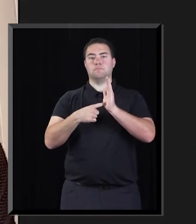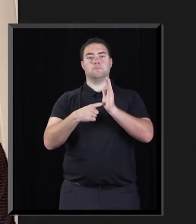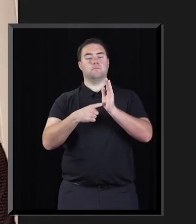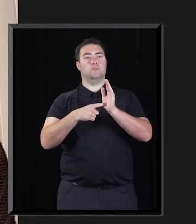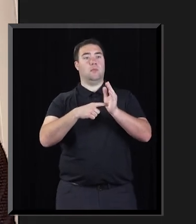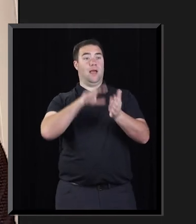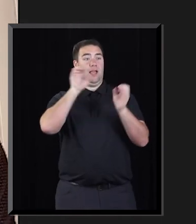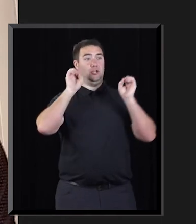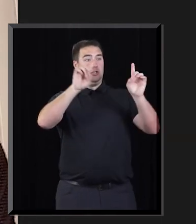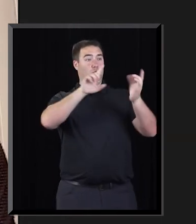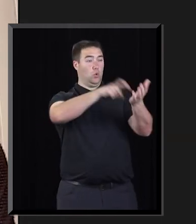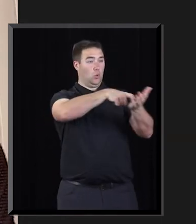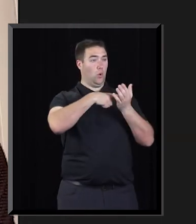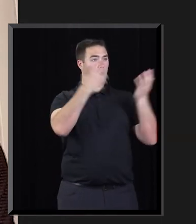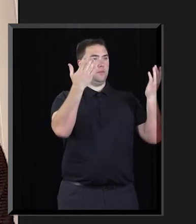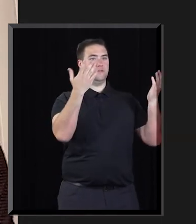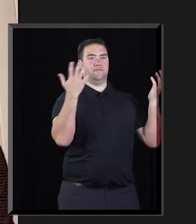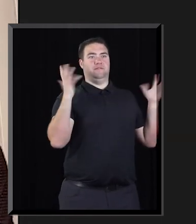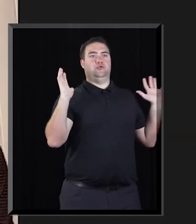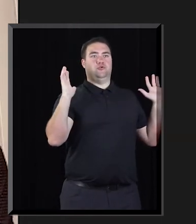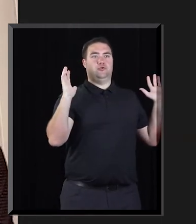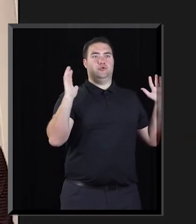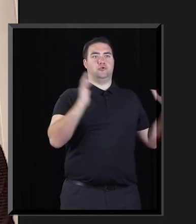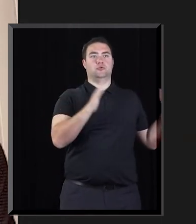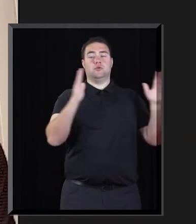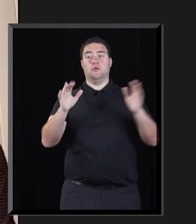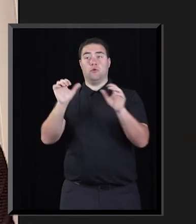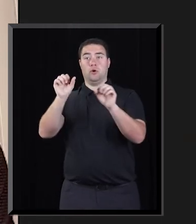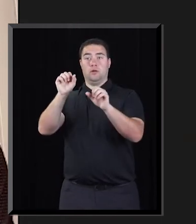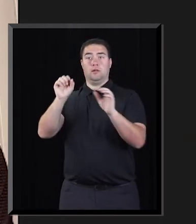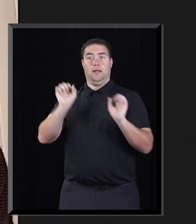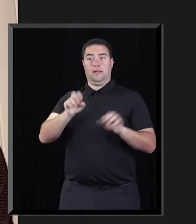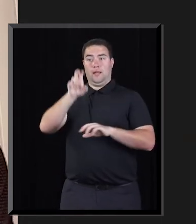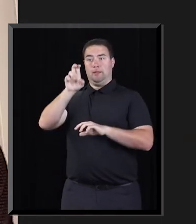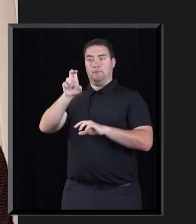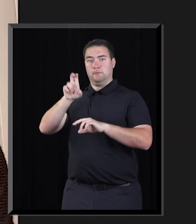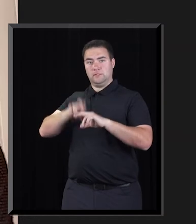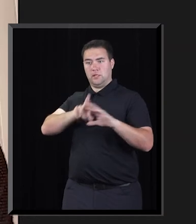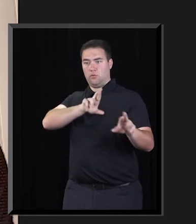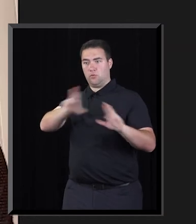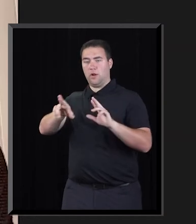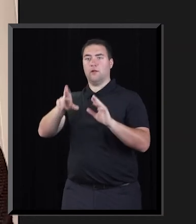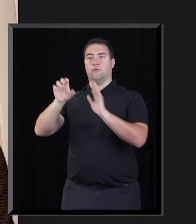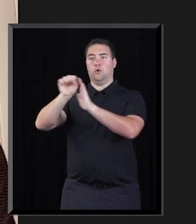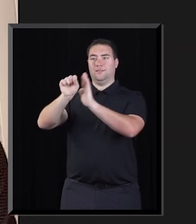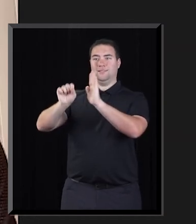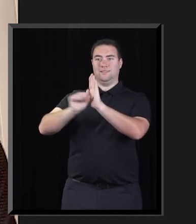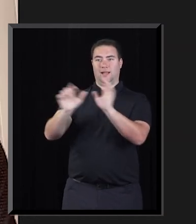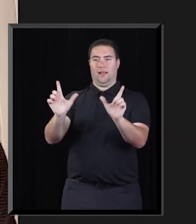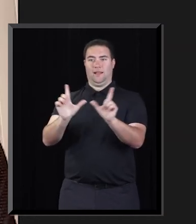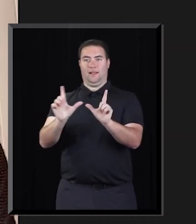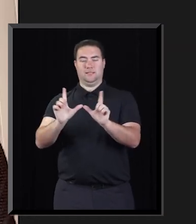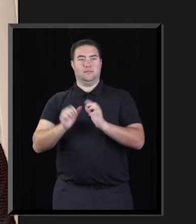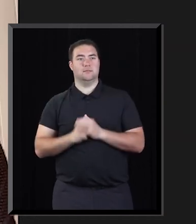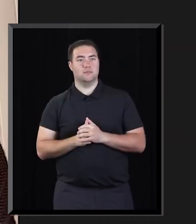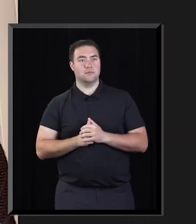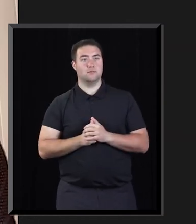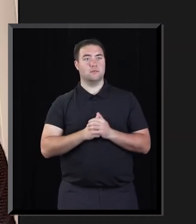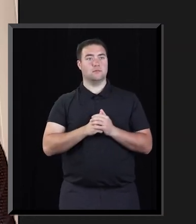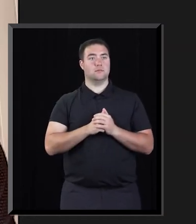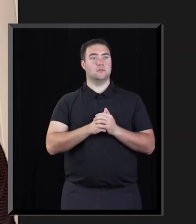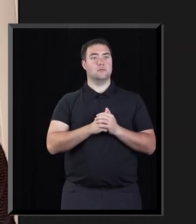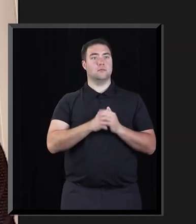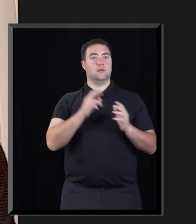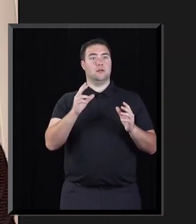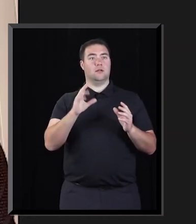requirements that enabled nurses to sit for the state licensure, examination, and then practice nursing. Attached is a picture of the